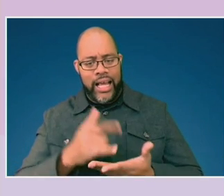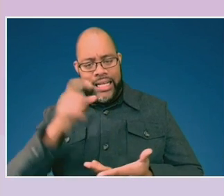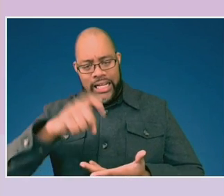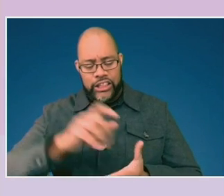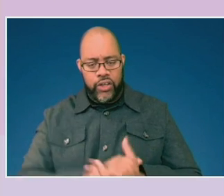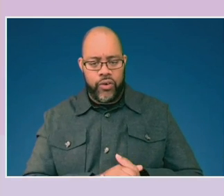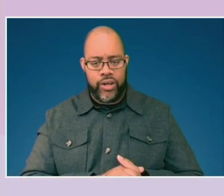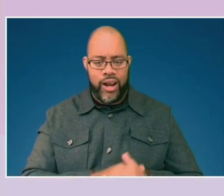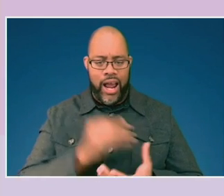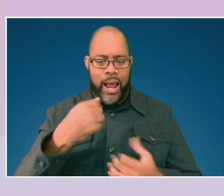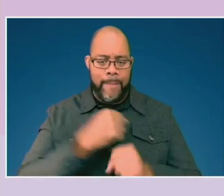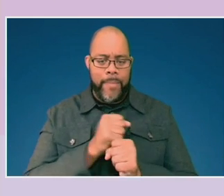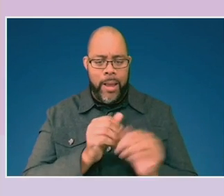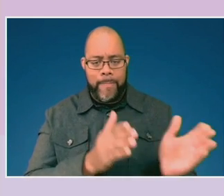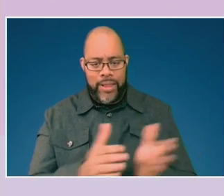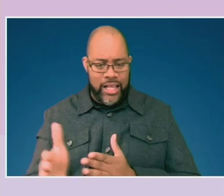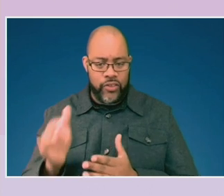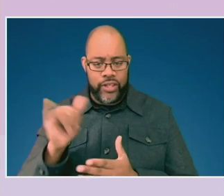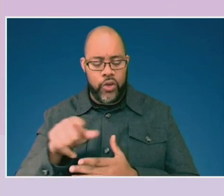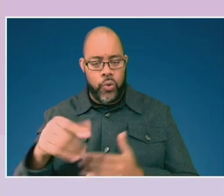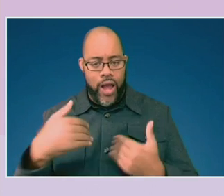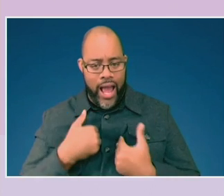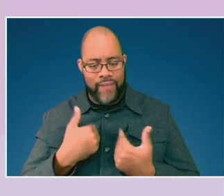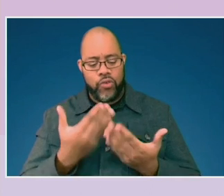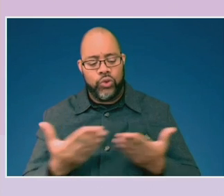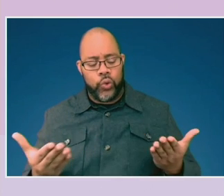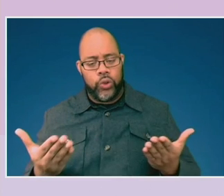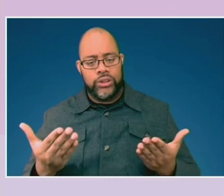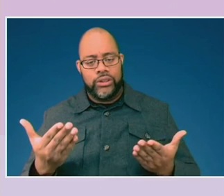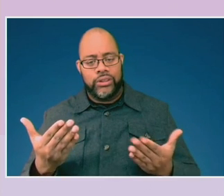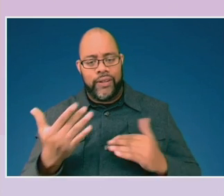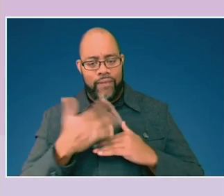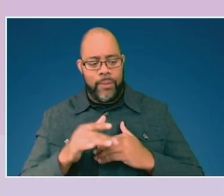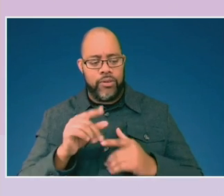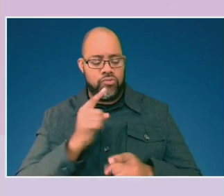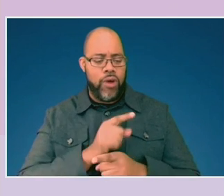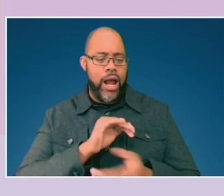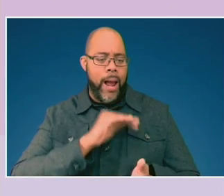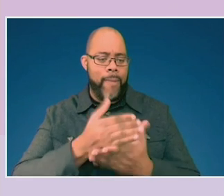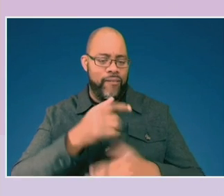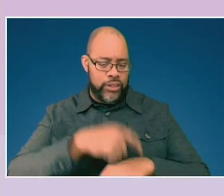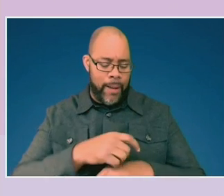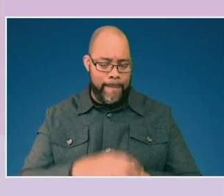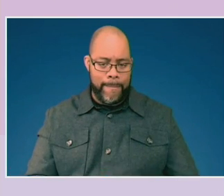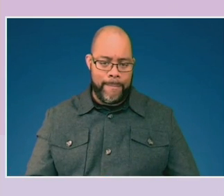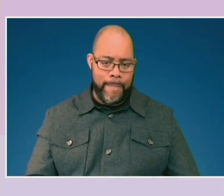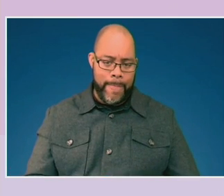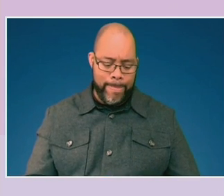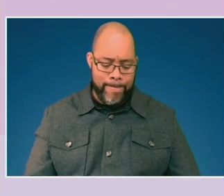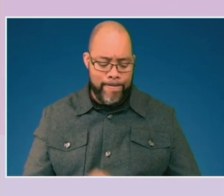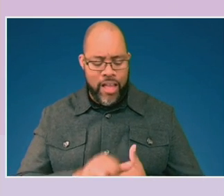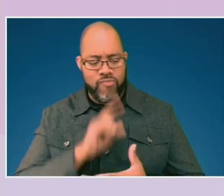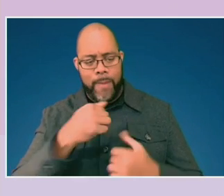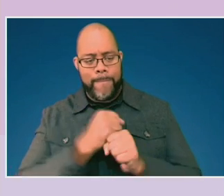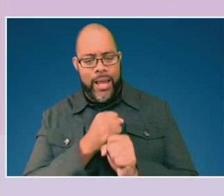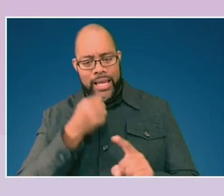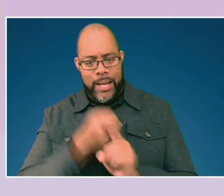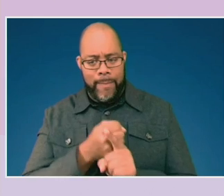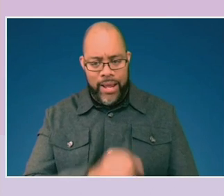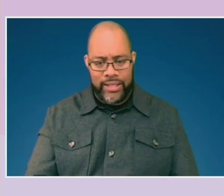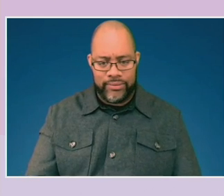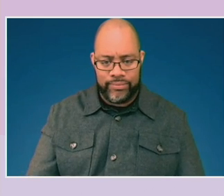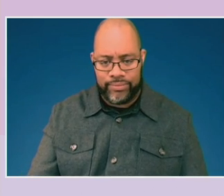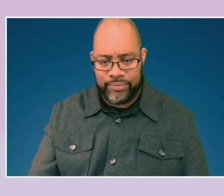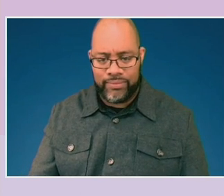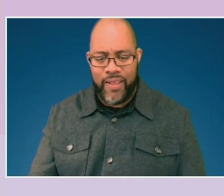and create a plan so that you have the resources there in the right amount of time? That really make an impact.